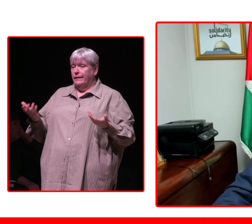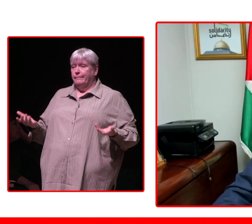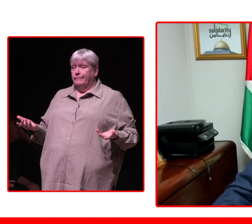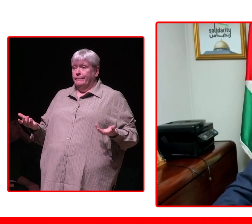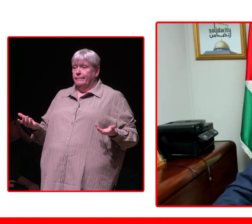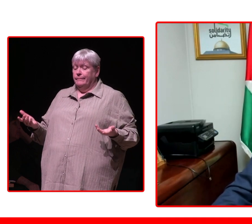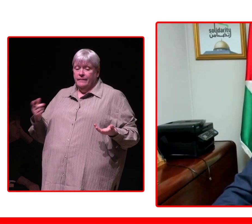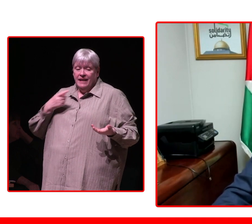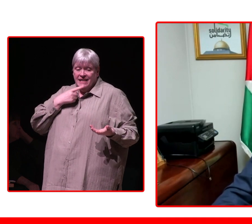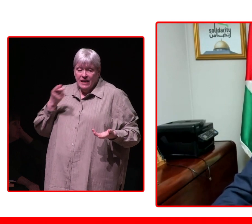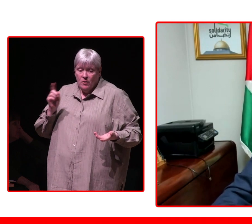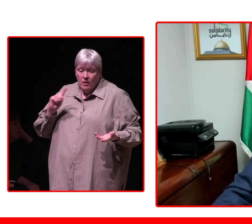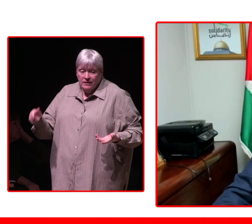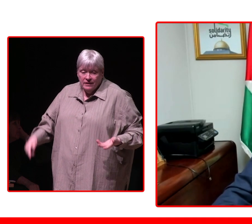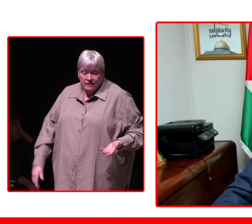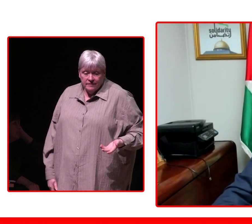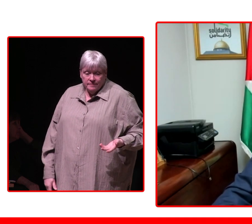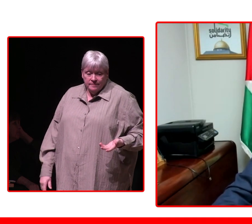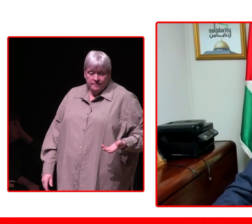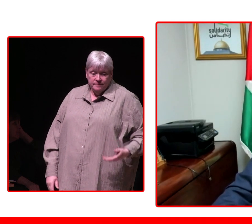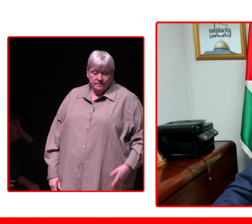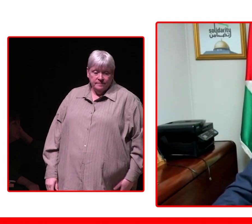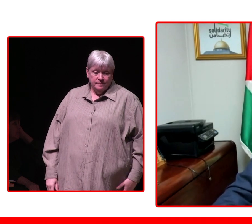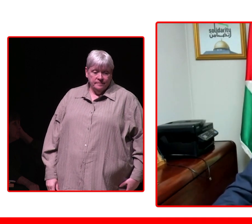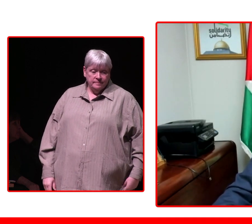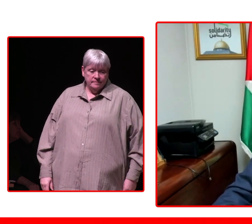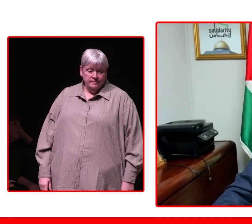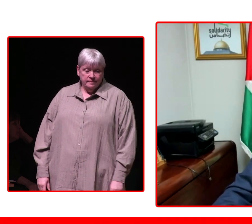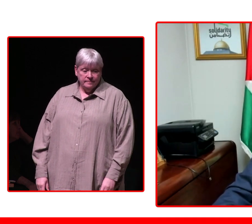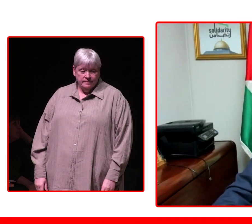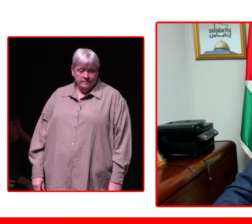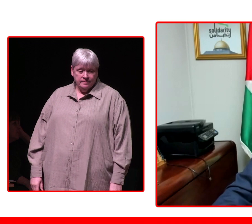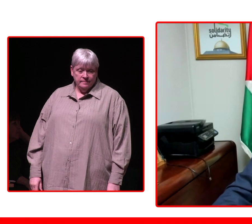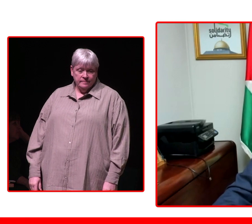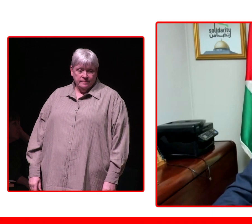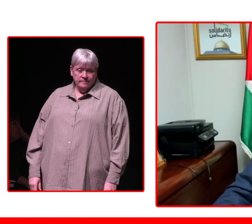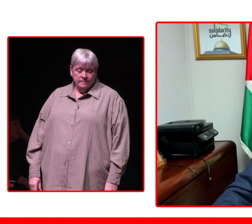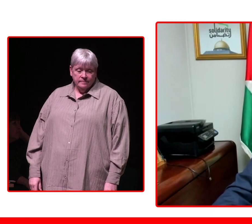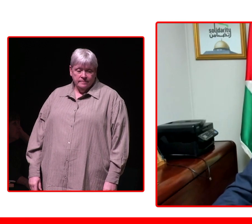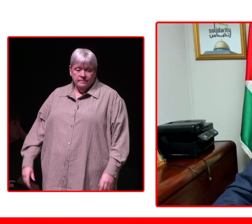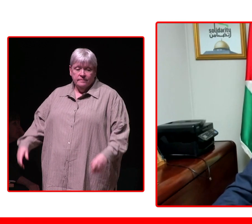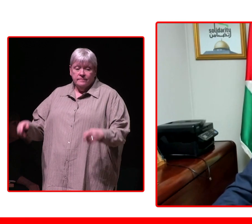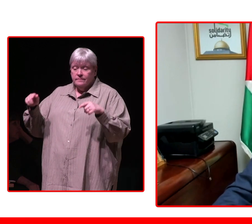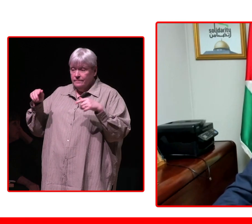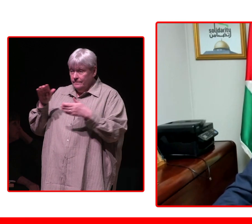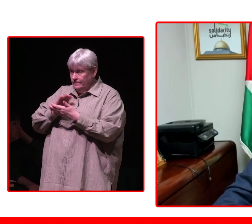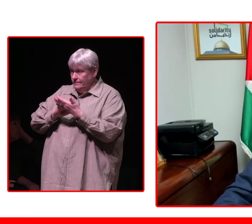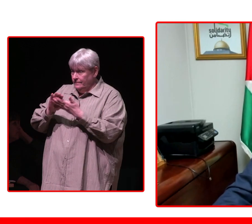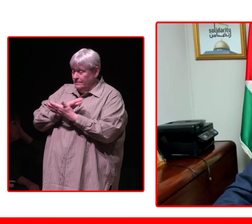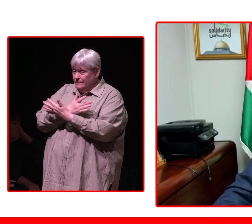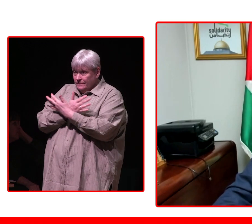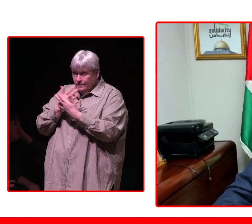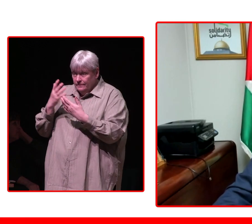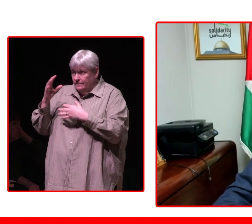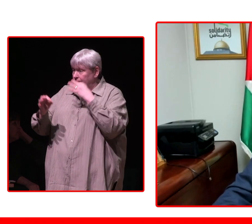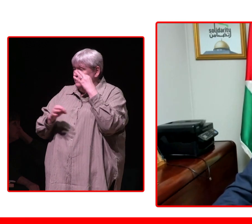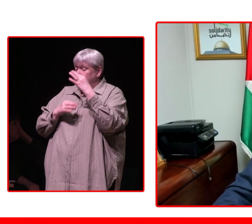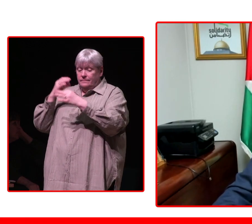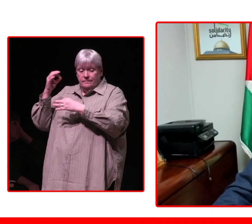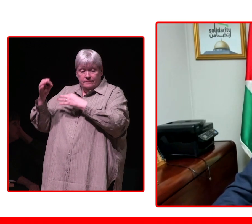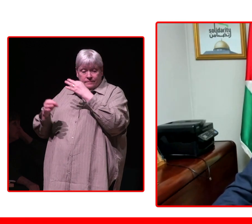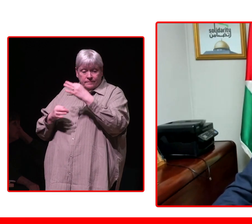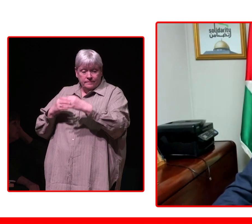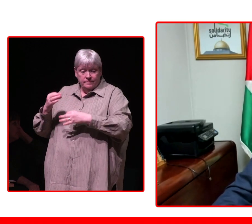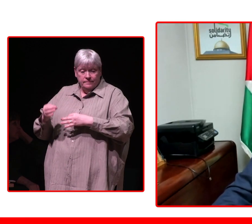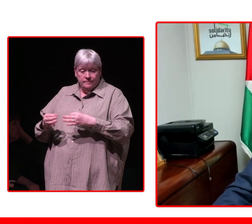says it's ally. That is Israel. It's ally. This raises so many questions, my friends, that are